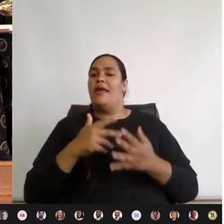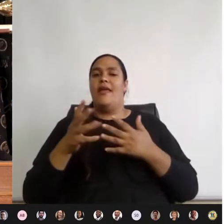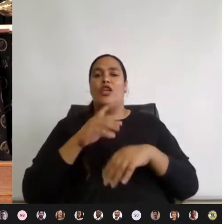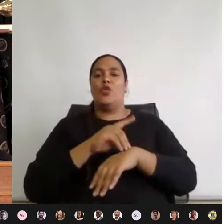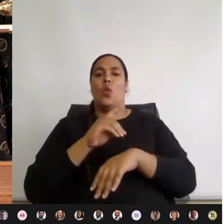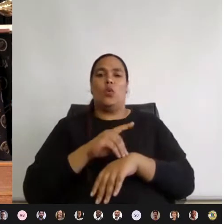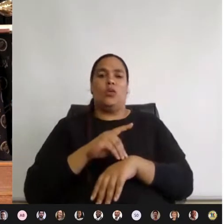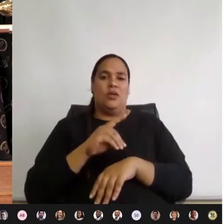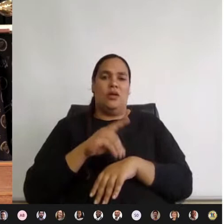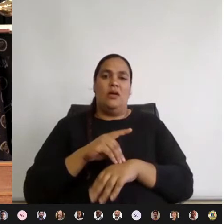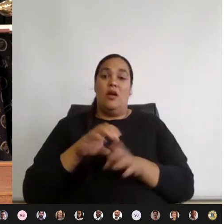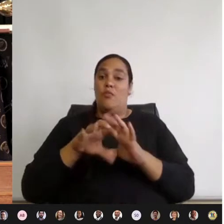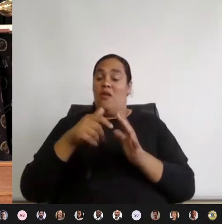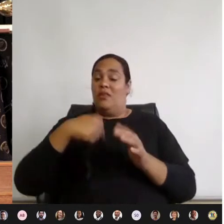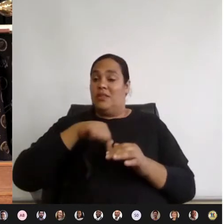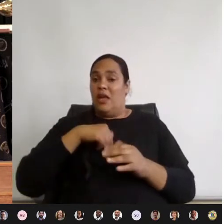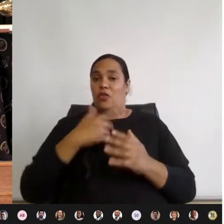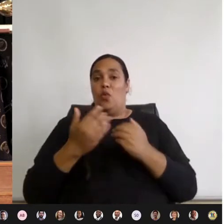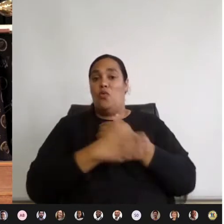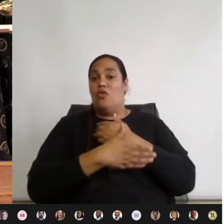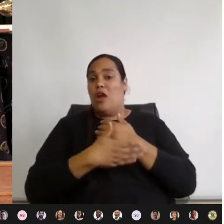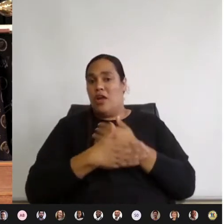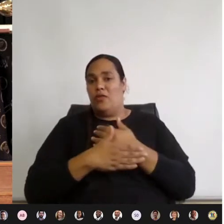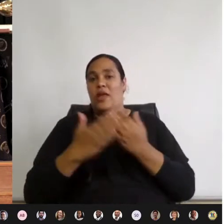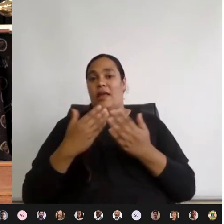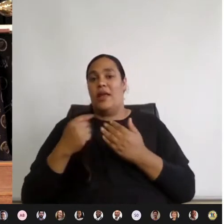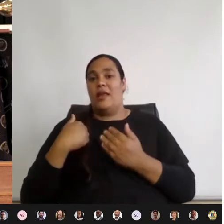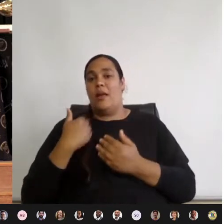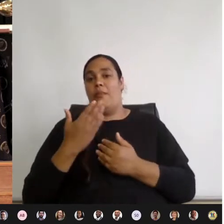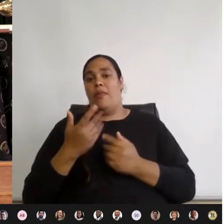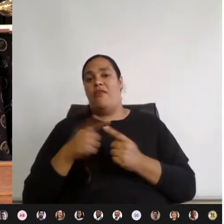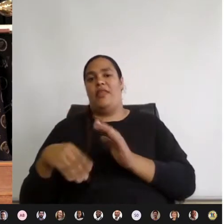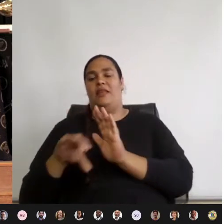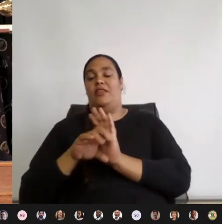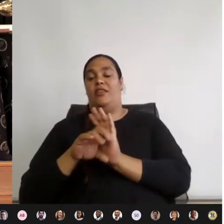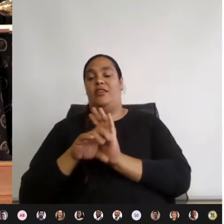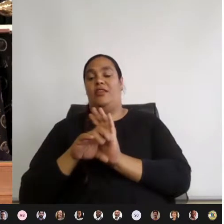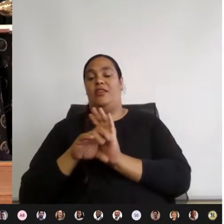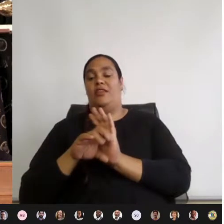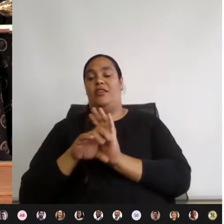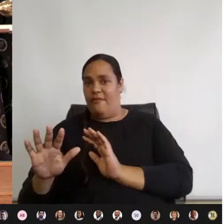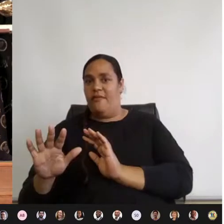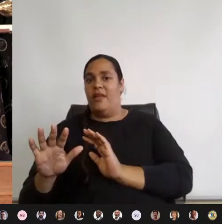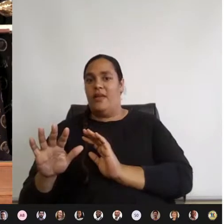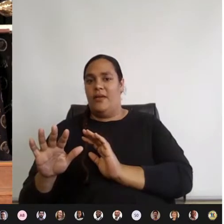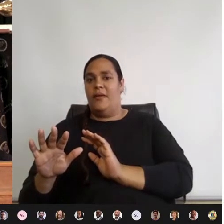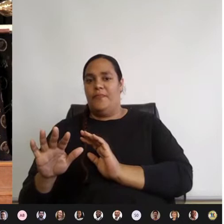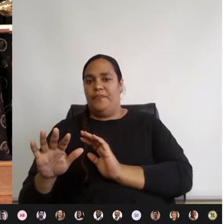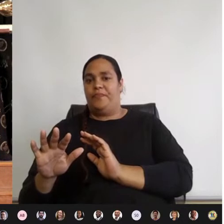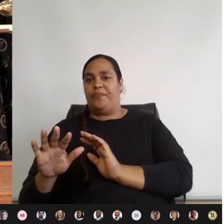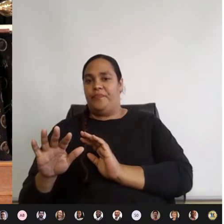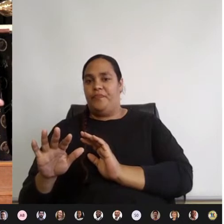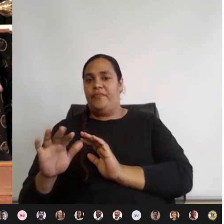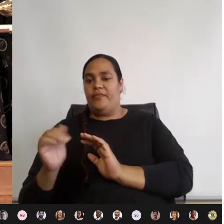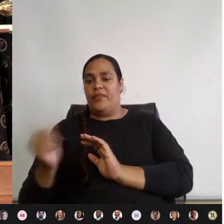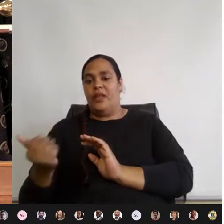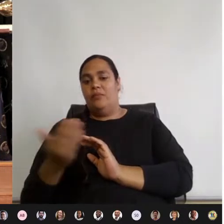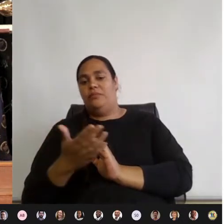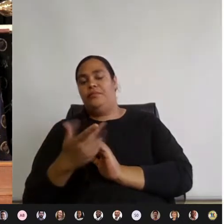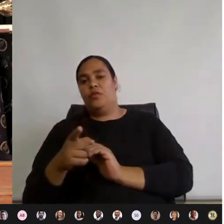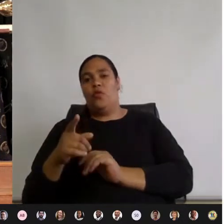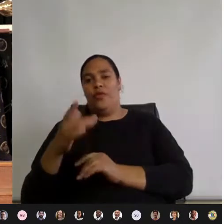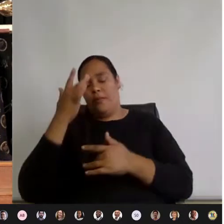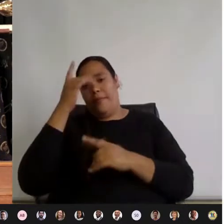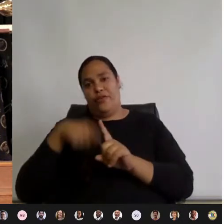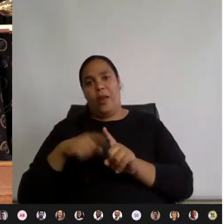our province or in our country can actually apply for that Section 25 and administer to their patient, but of course